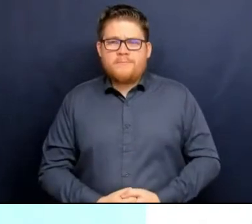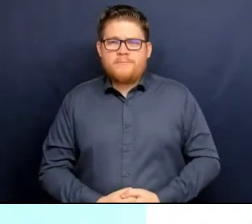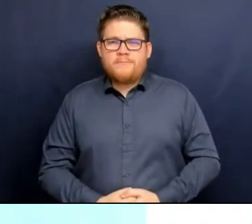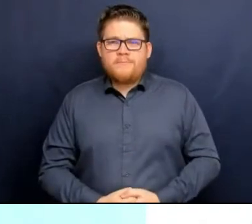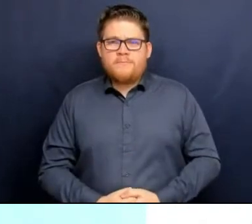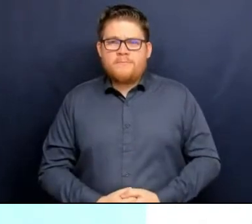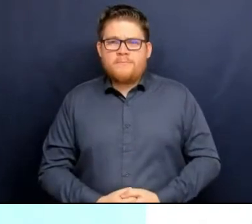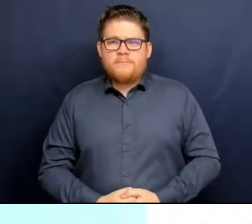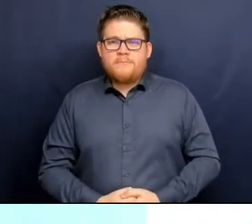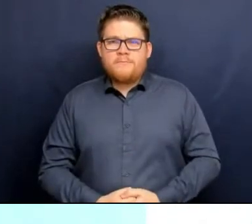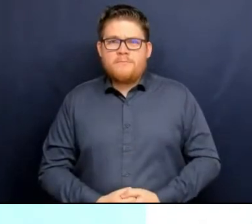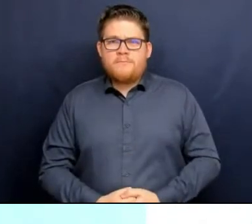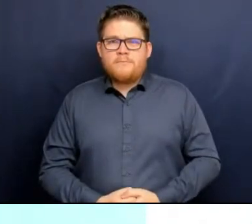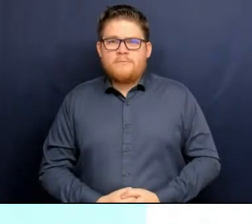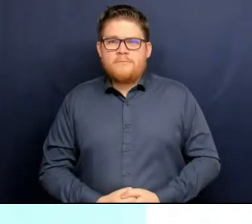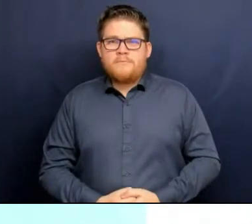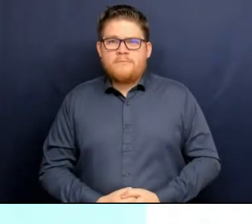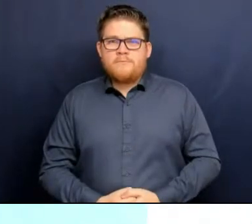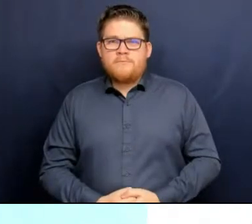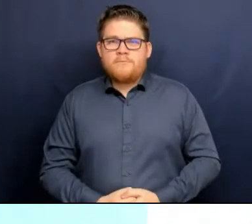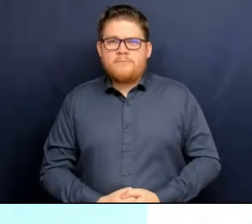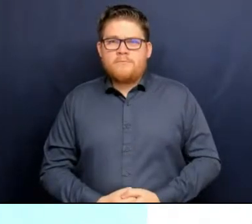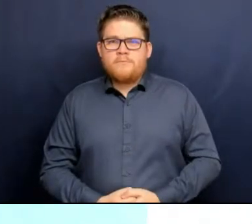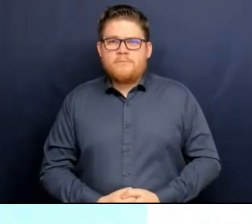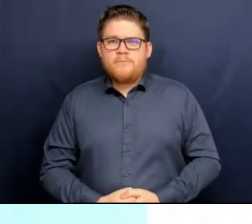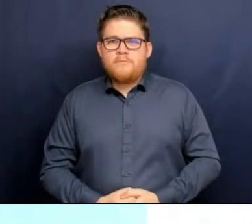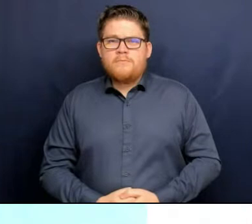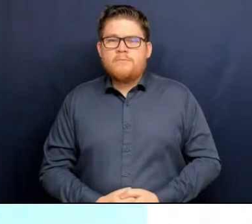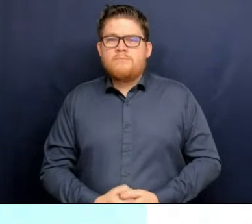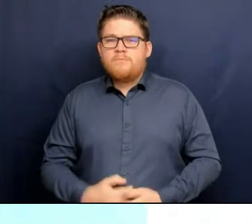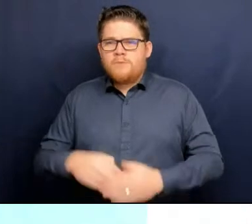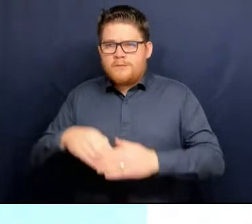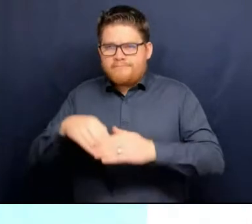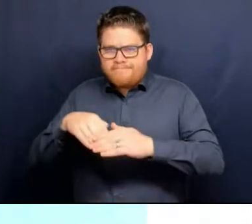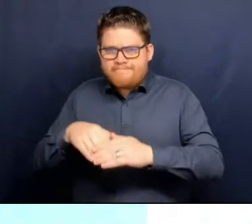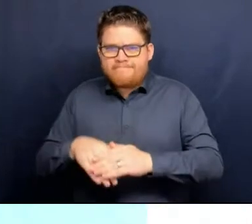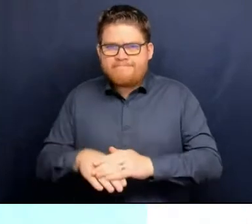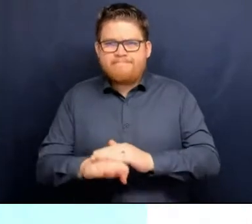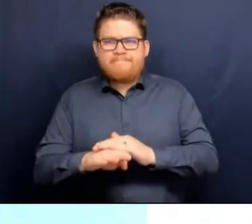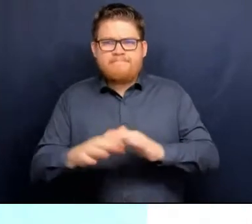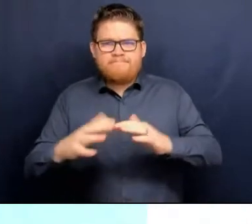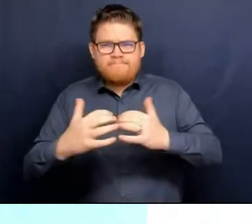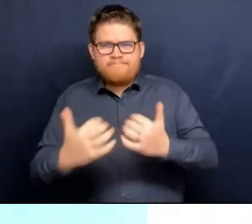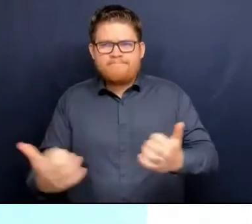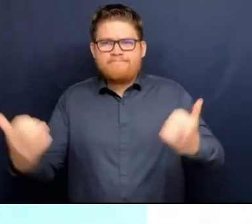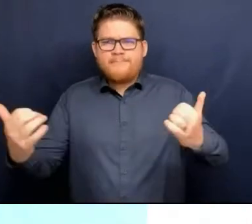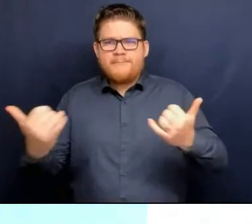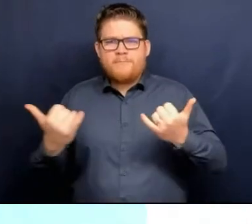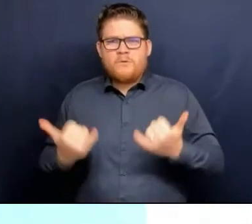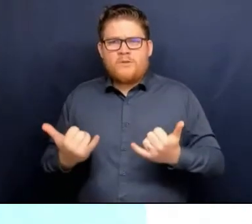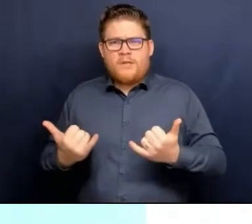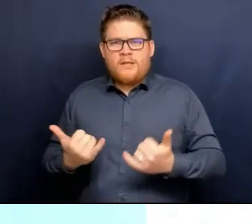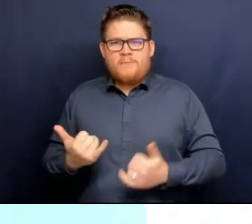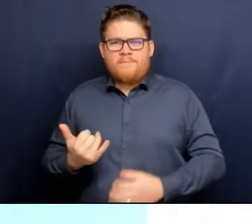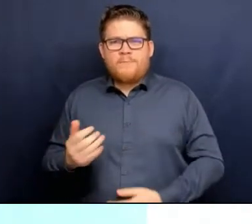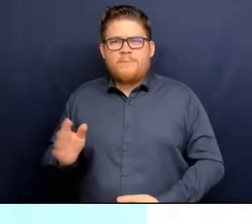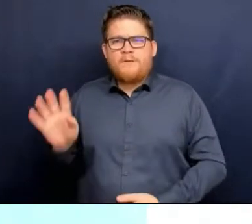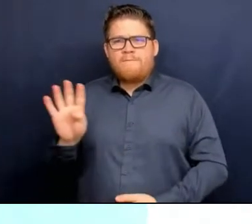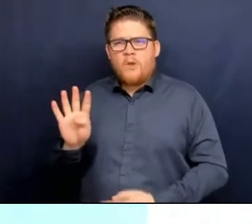In a lot of ways, that means a lot of things to us as First Nation people.